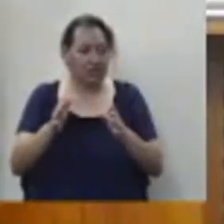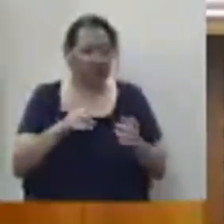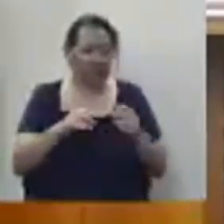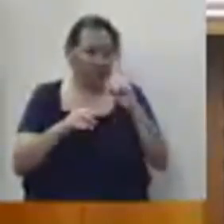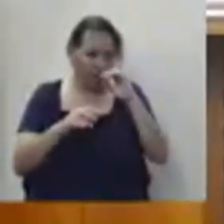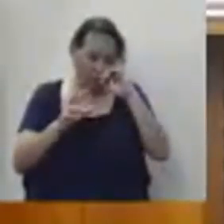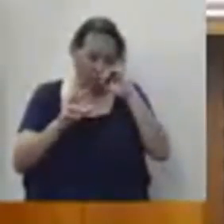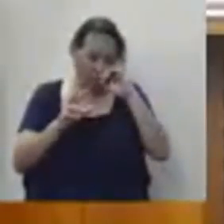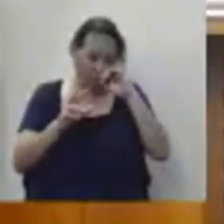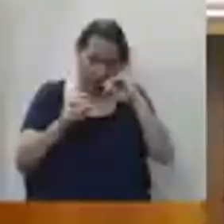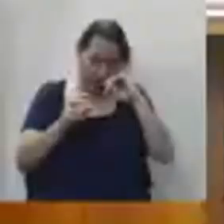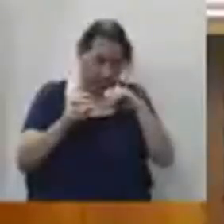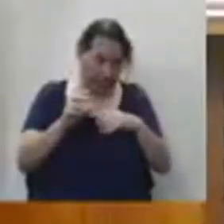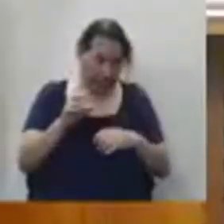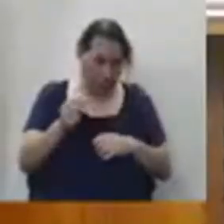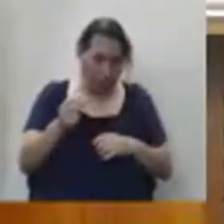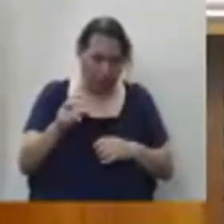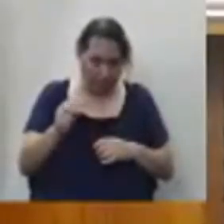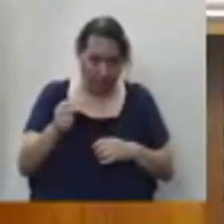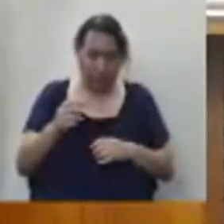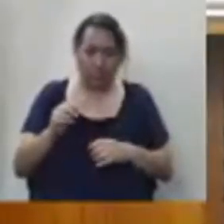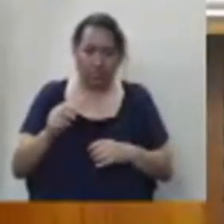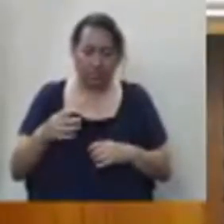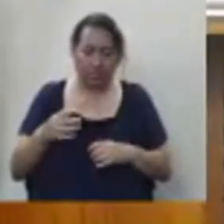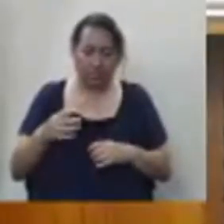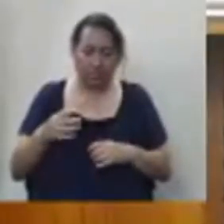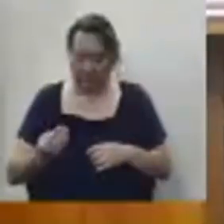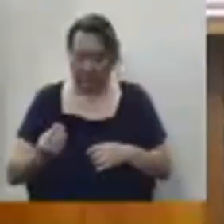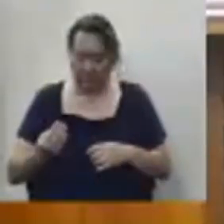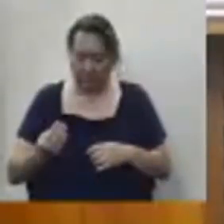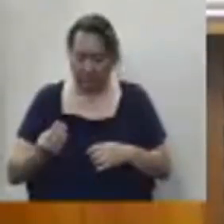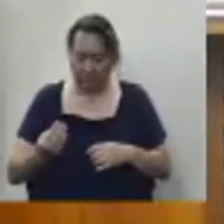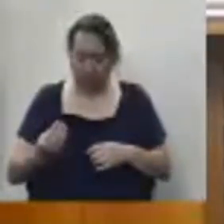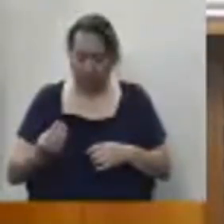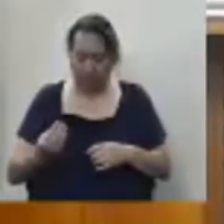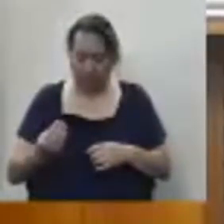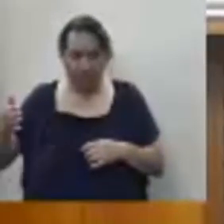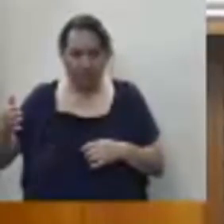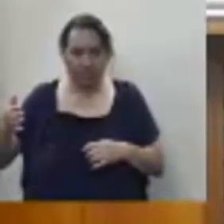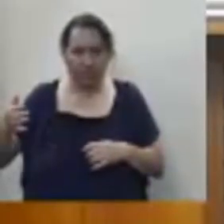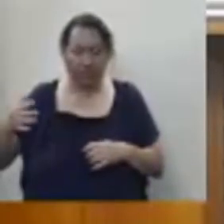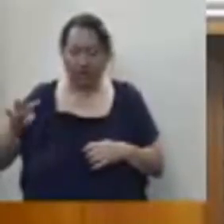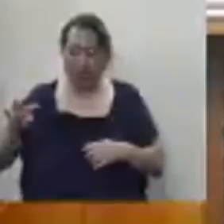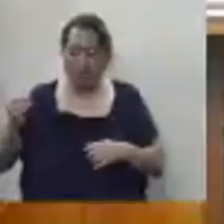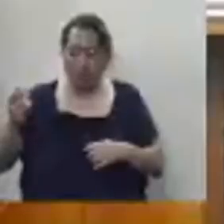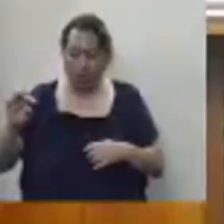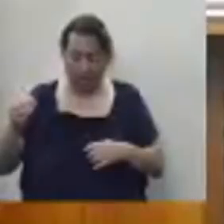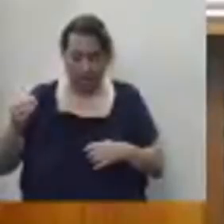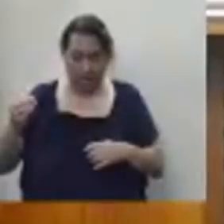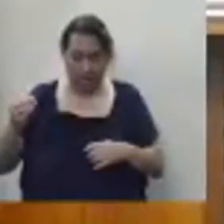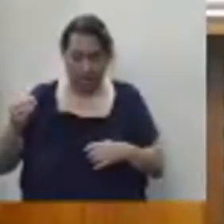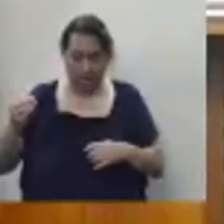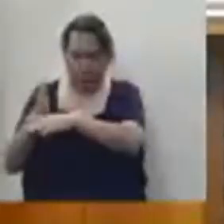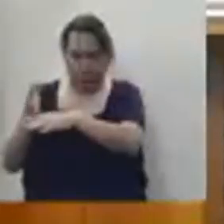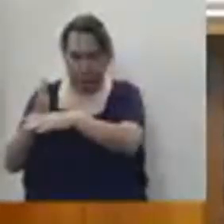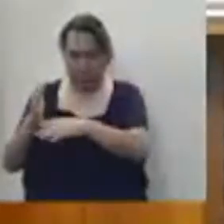39 years of age. Again, 14. Then we go up to the 40 to 49 years range, which is